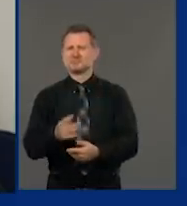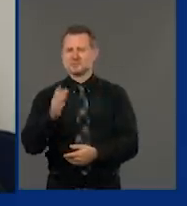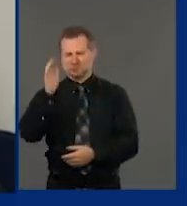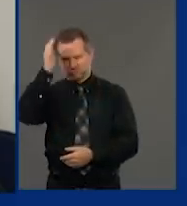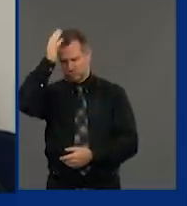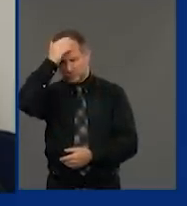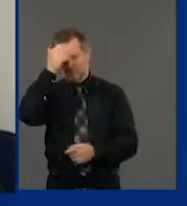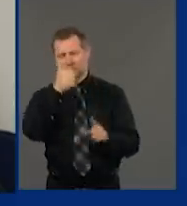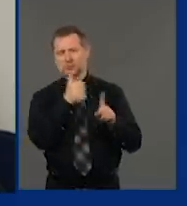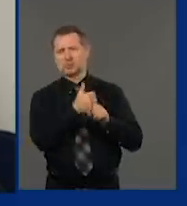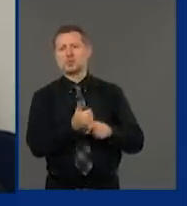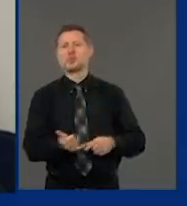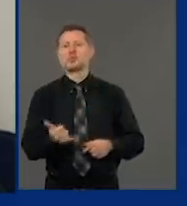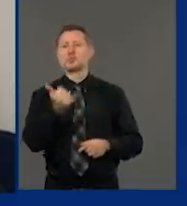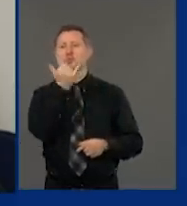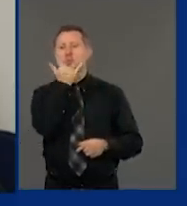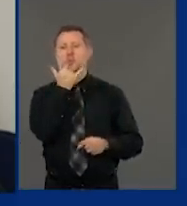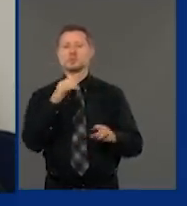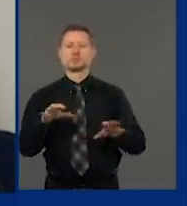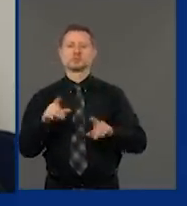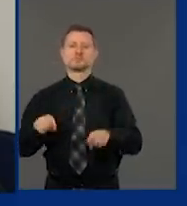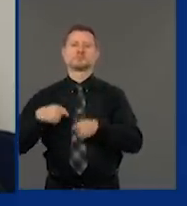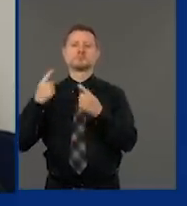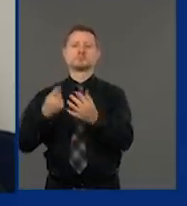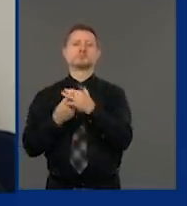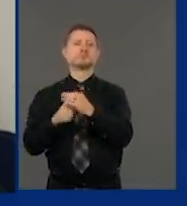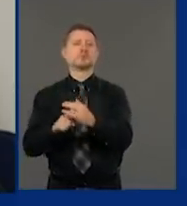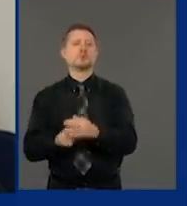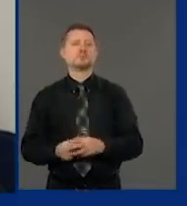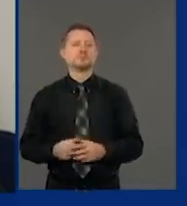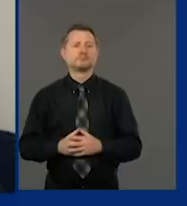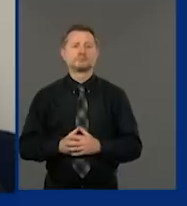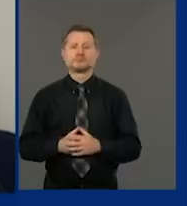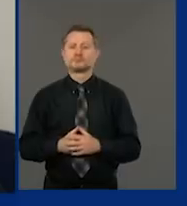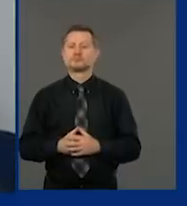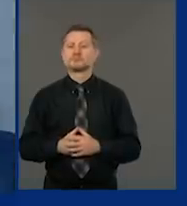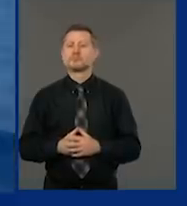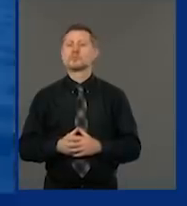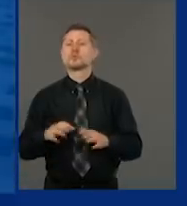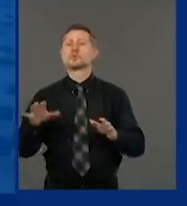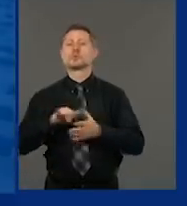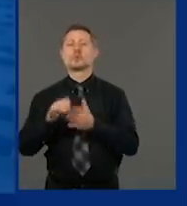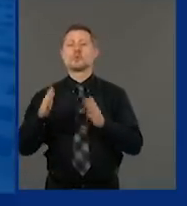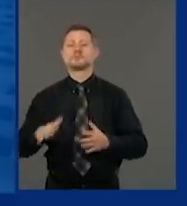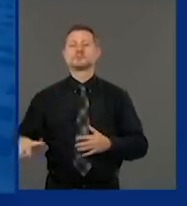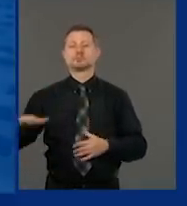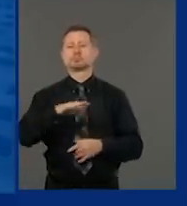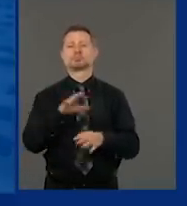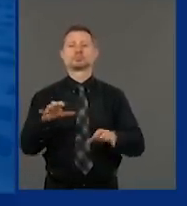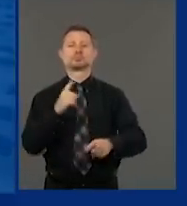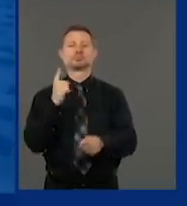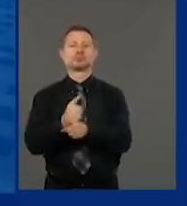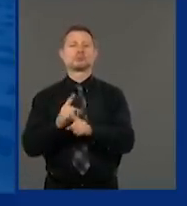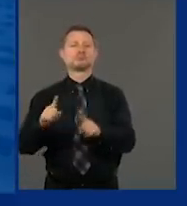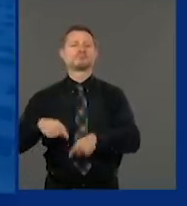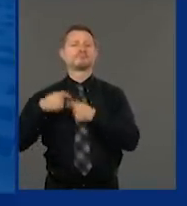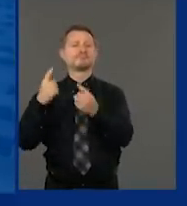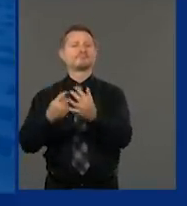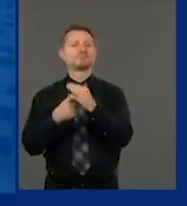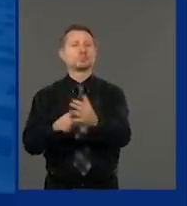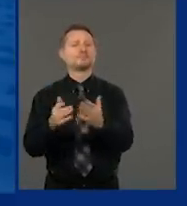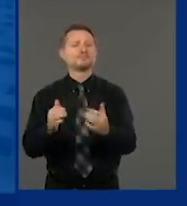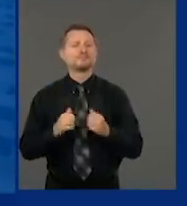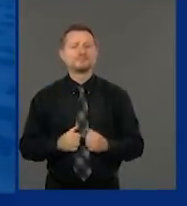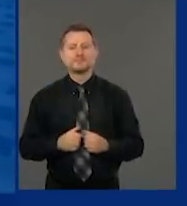wrong from day one. And New Yorkers have been right from day one. There's